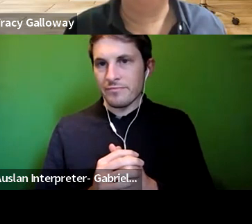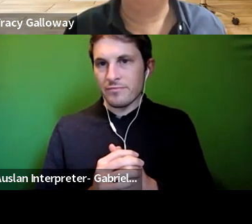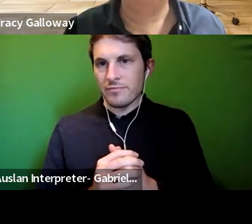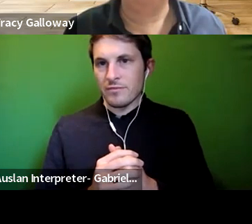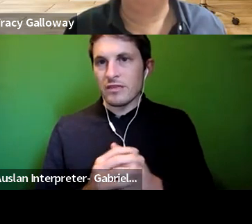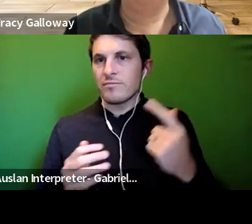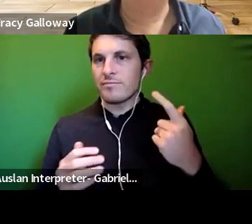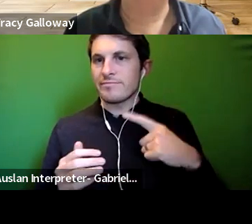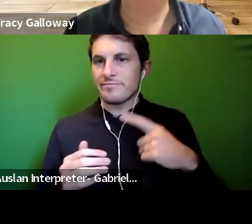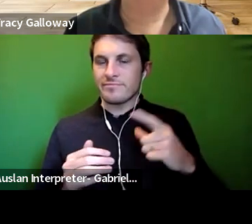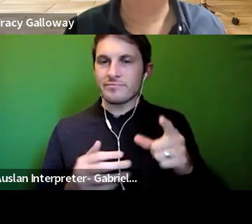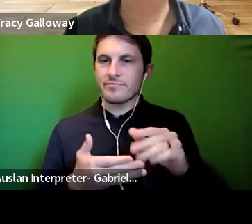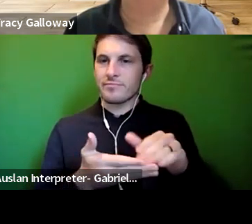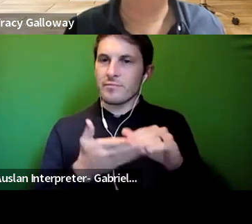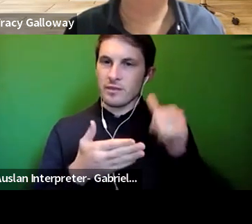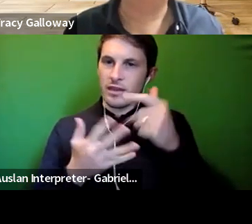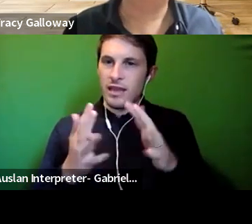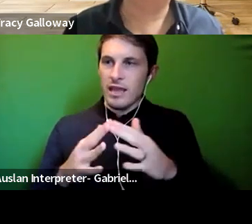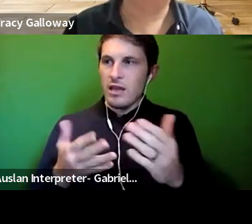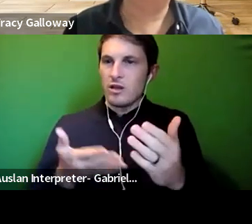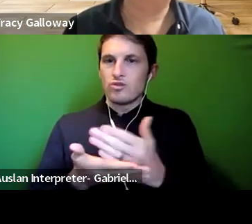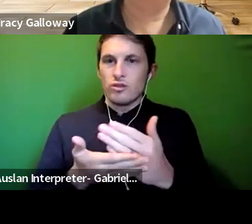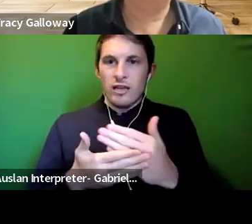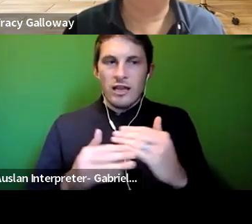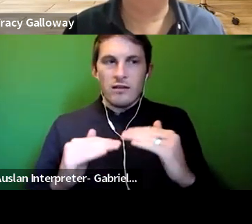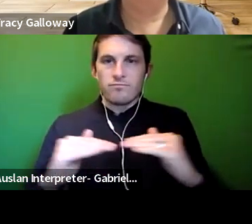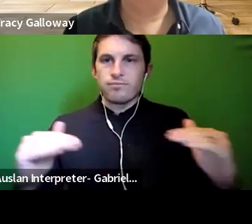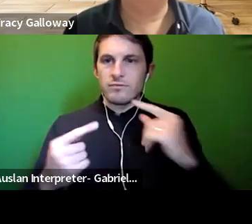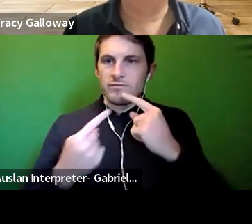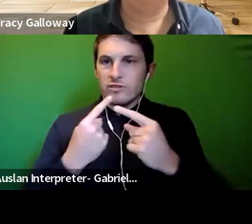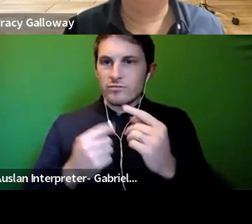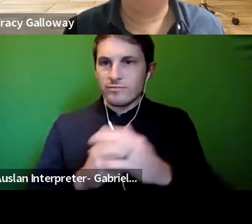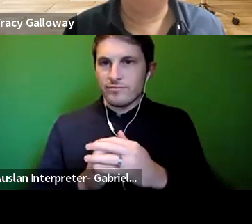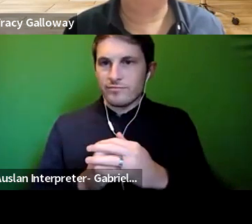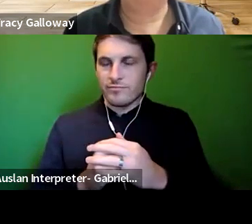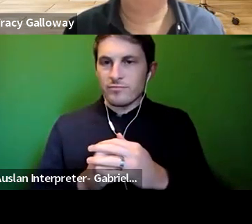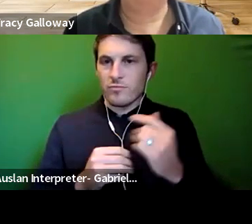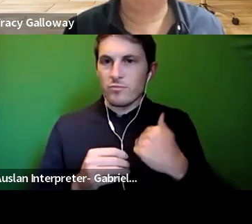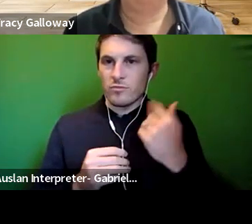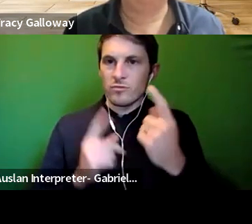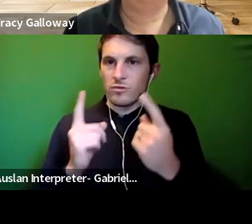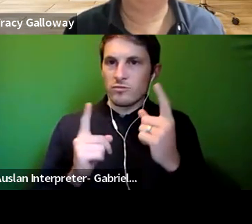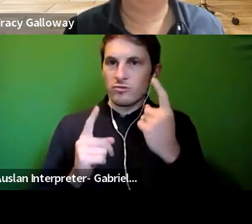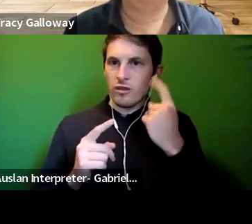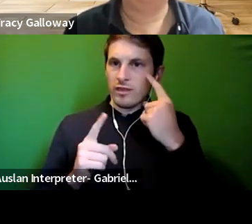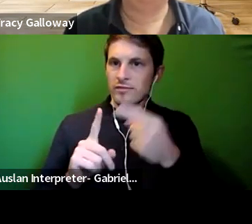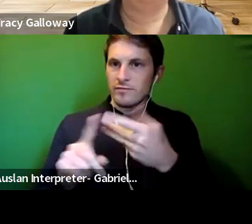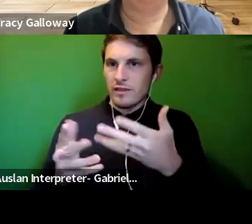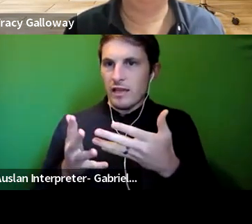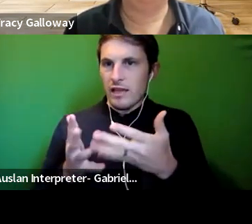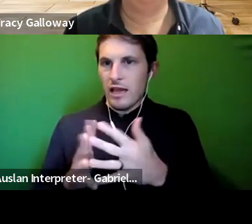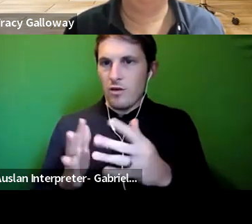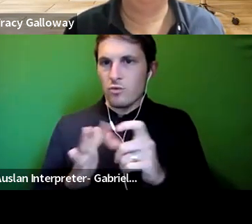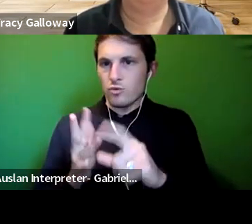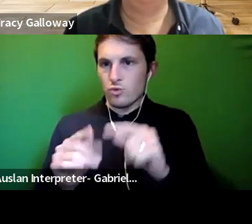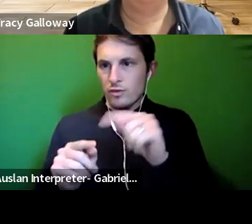a lateral way of sharing the information when we're perpetually looking for literal ways to implement it. So it's usually vertical. Oh, you do this and